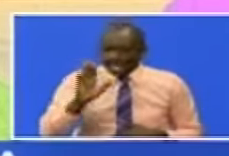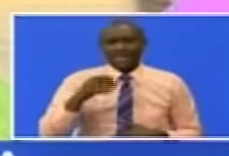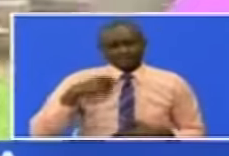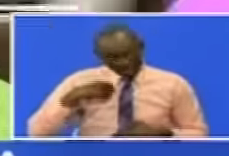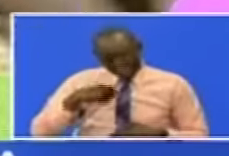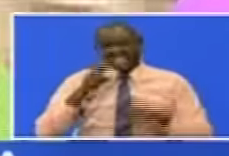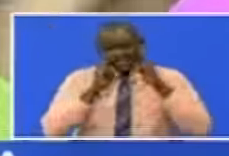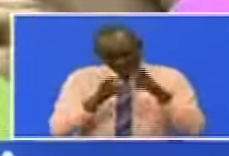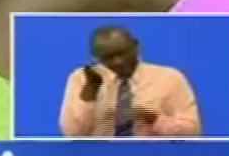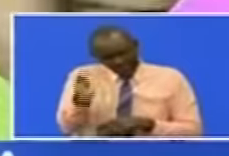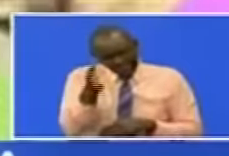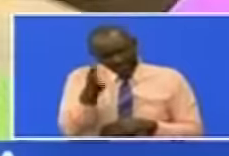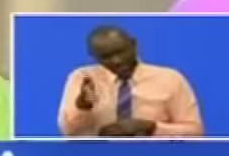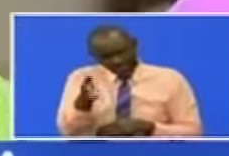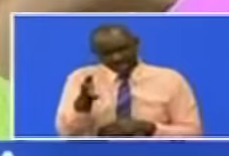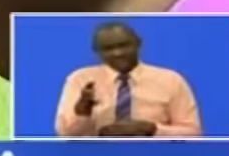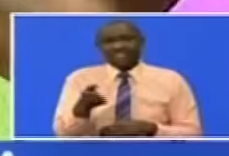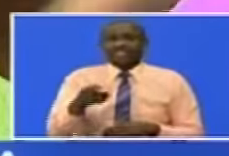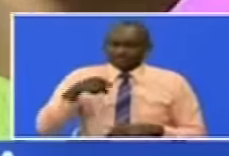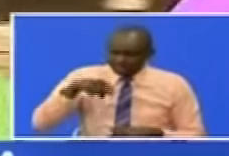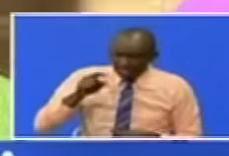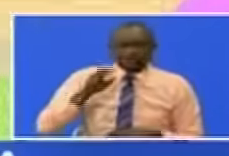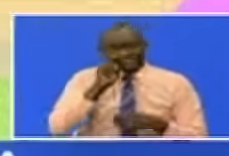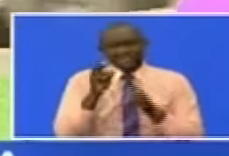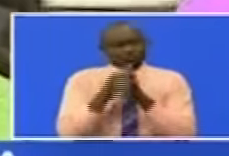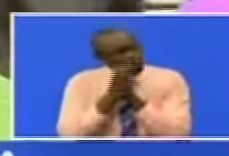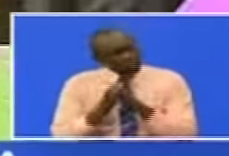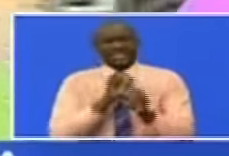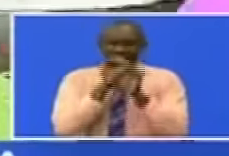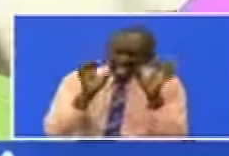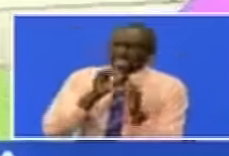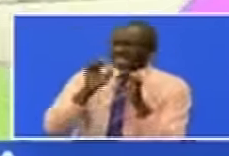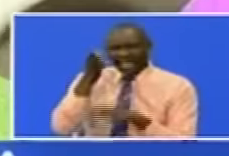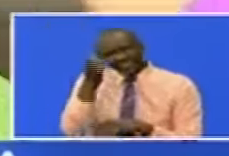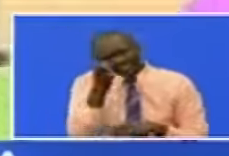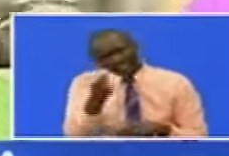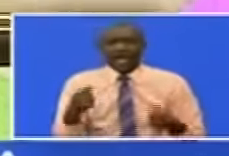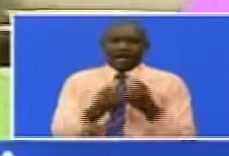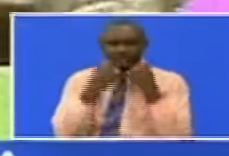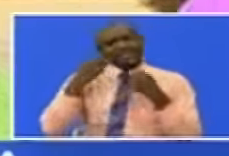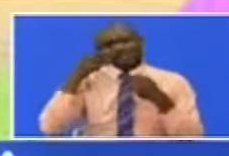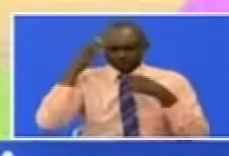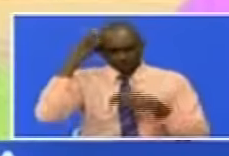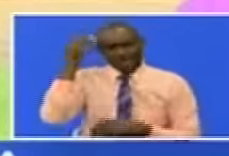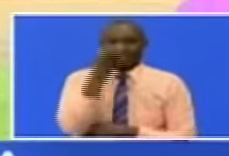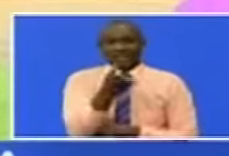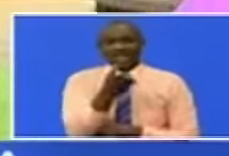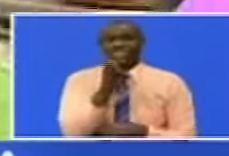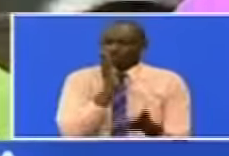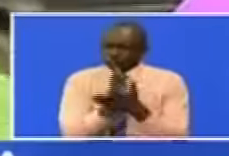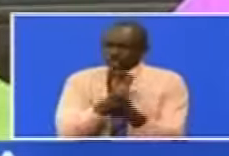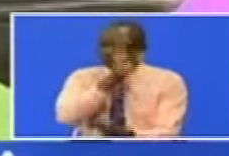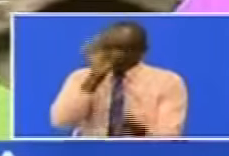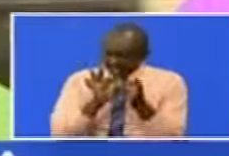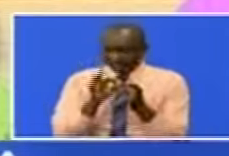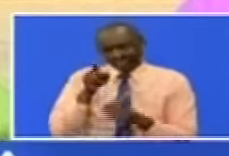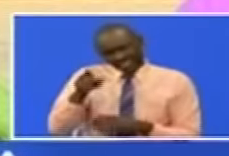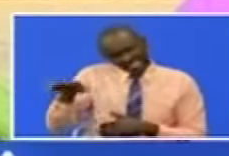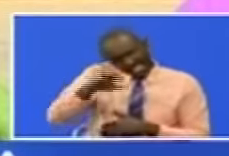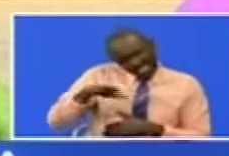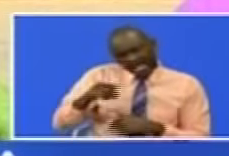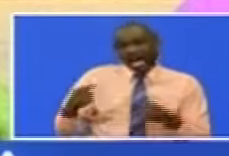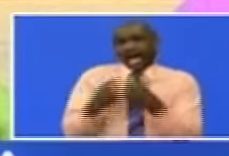reporting the ongoing fighting in Somalia, and to be specific, the El Ade attack